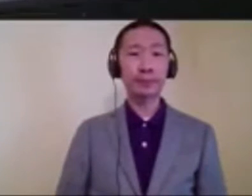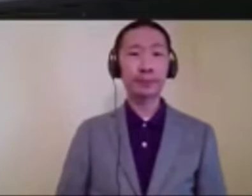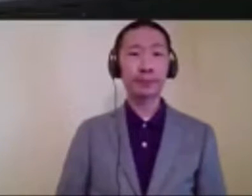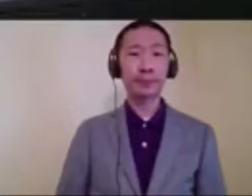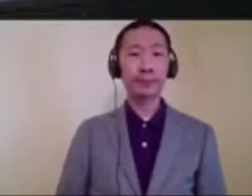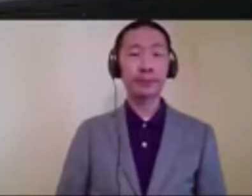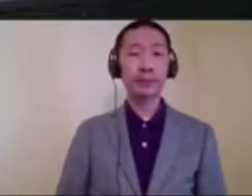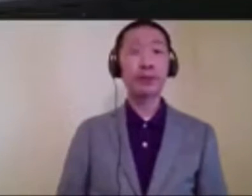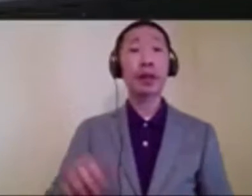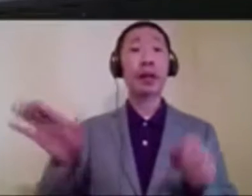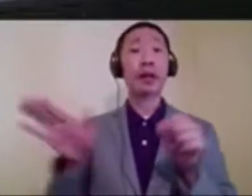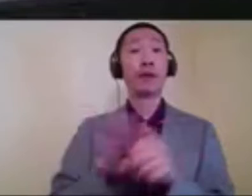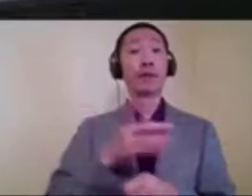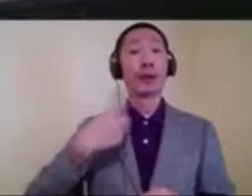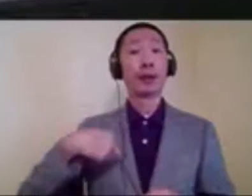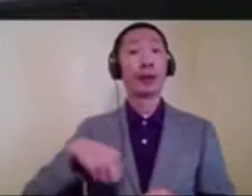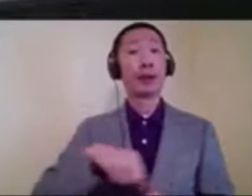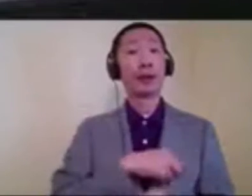filling us with